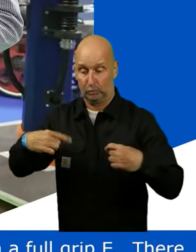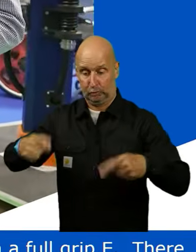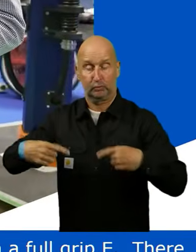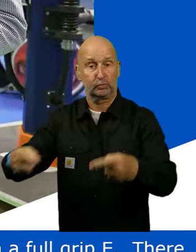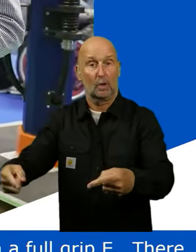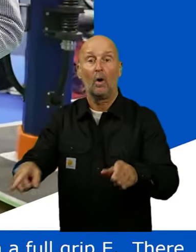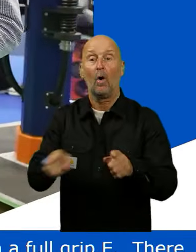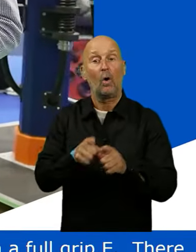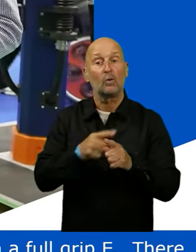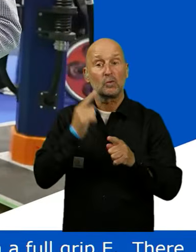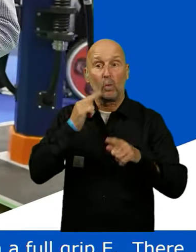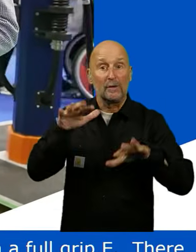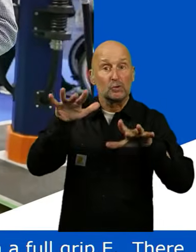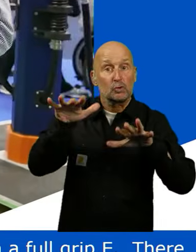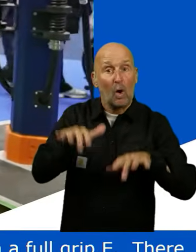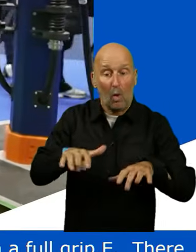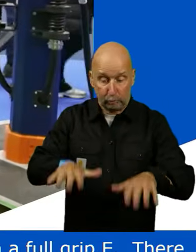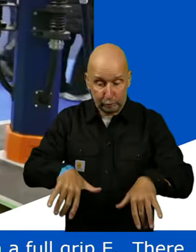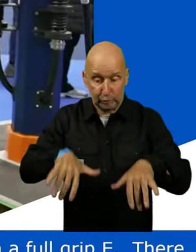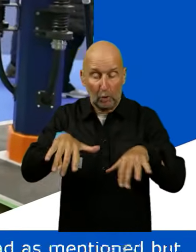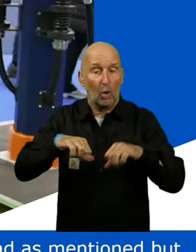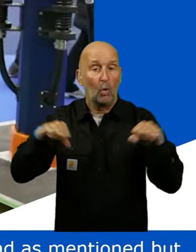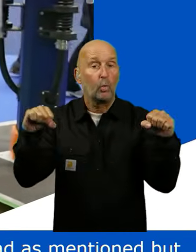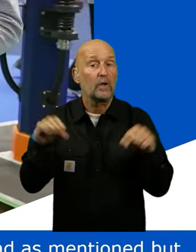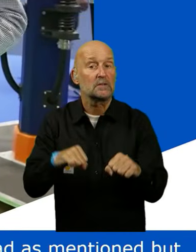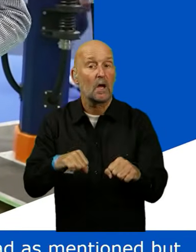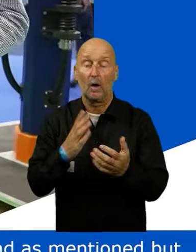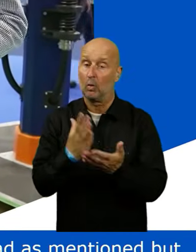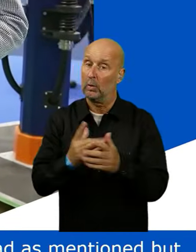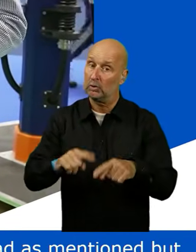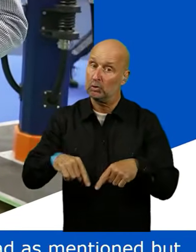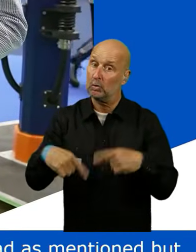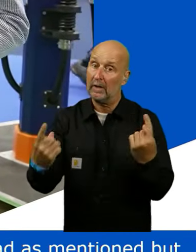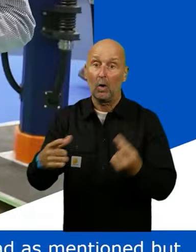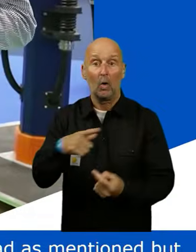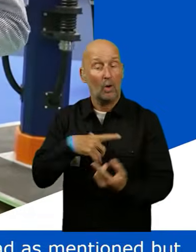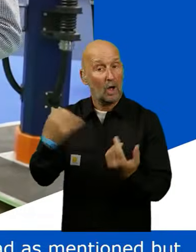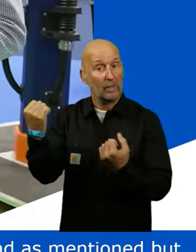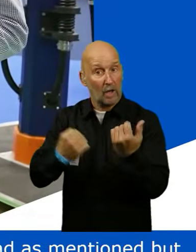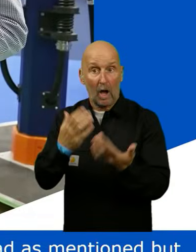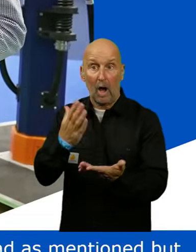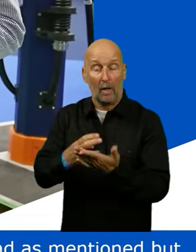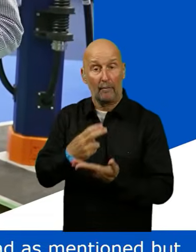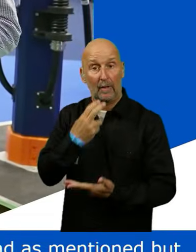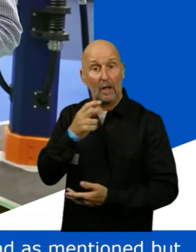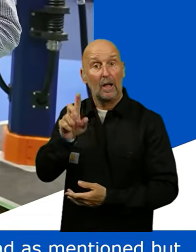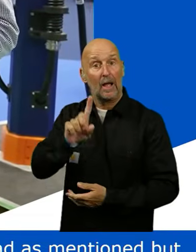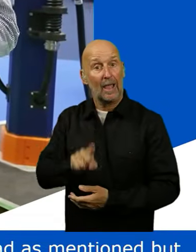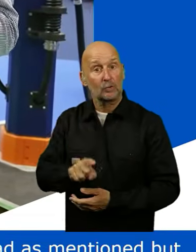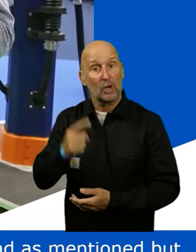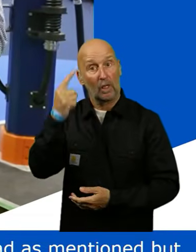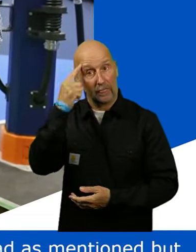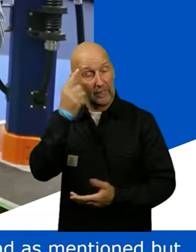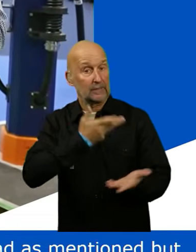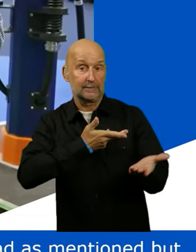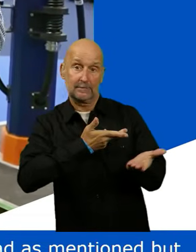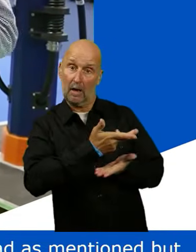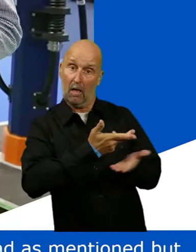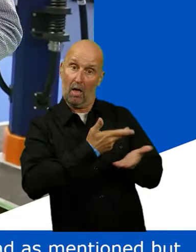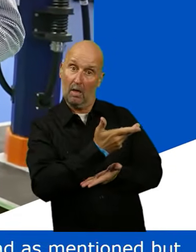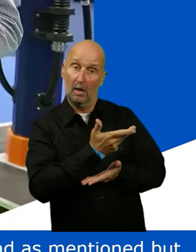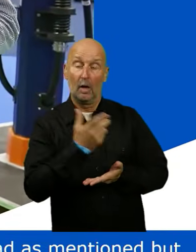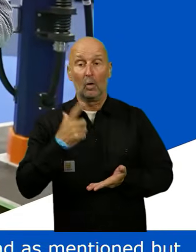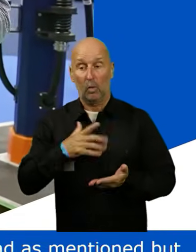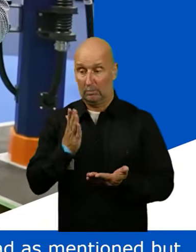in snowy and wintry weather. It's a pretty unique feature for an electric car, and it's worth considering at your local dealer if you want that all